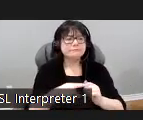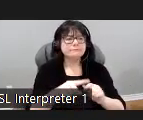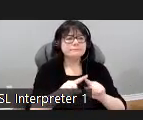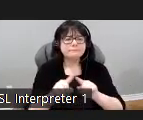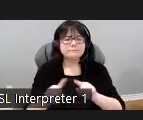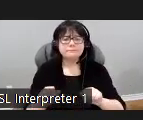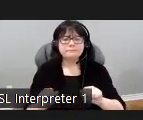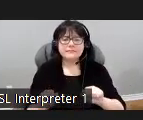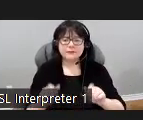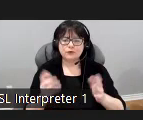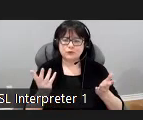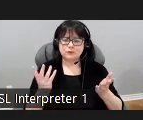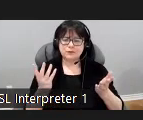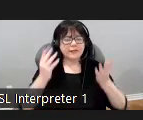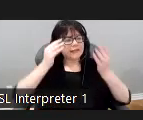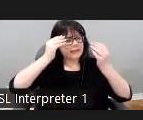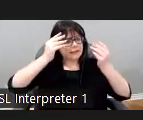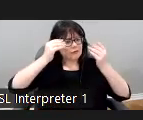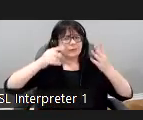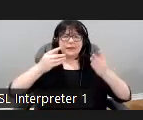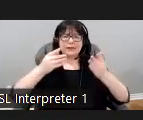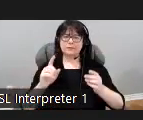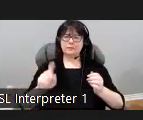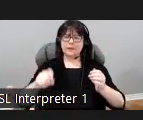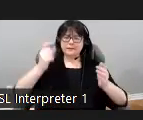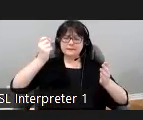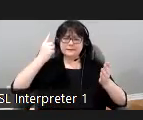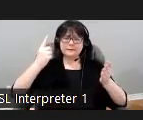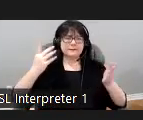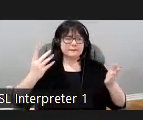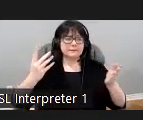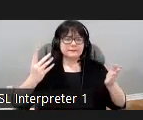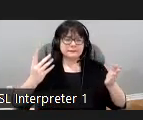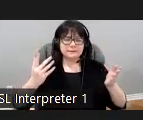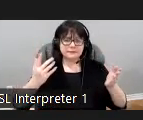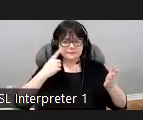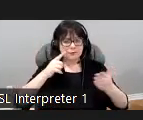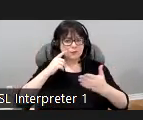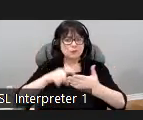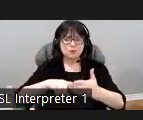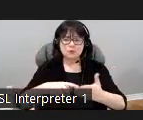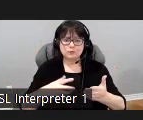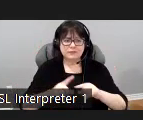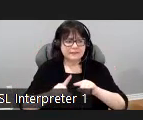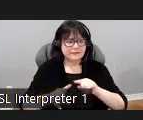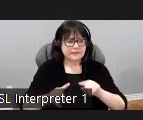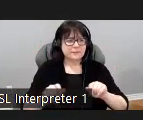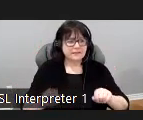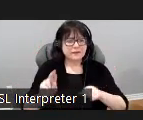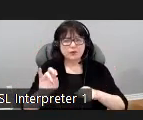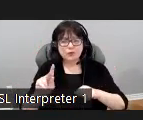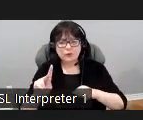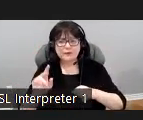is the information that people need to understand if they're going to be able to recognize warning signs and risk